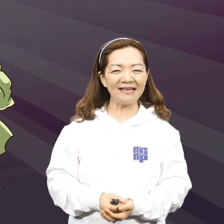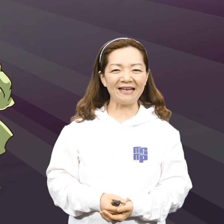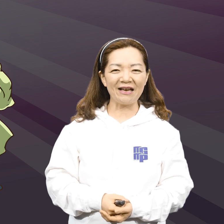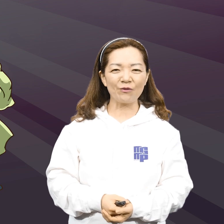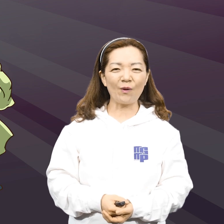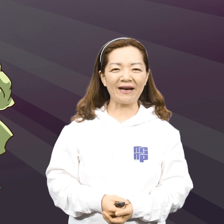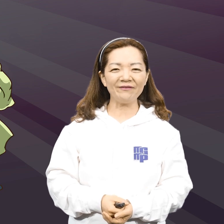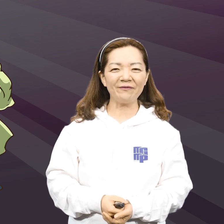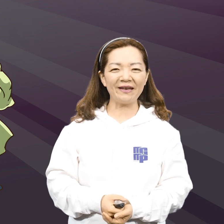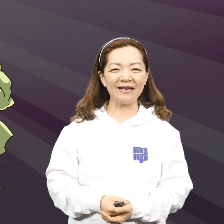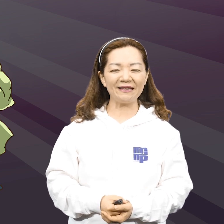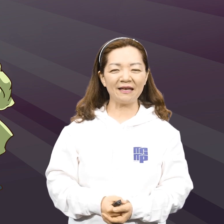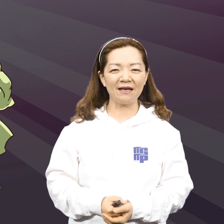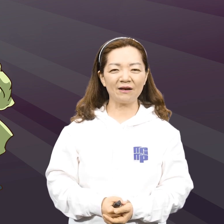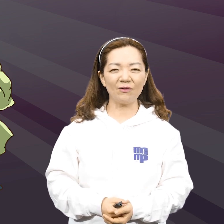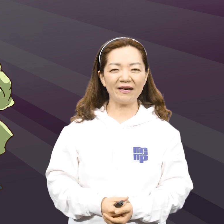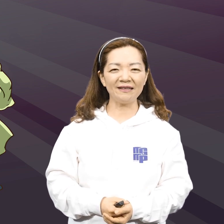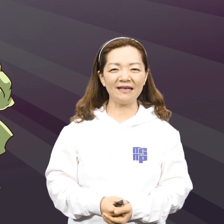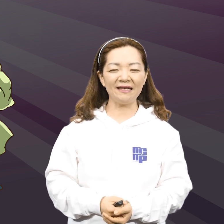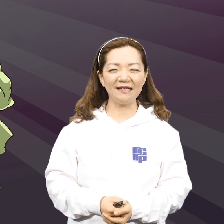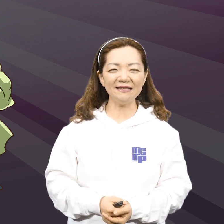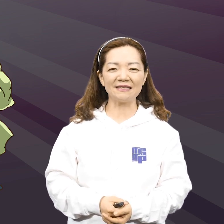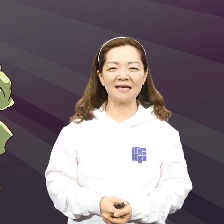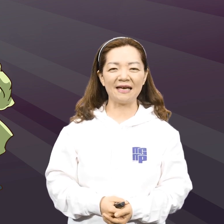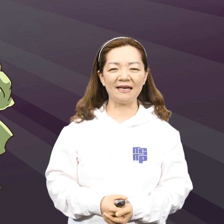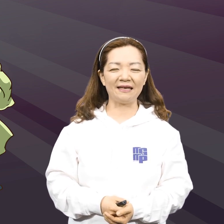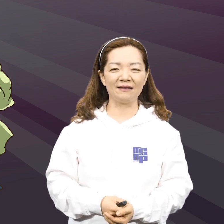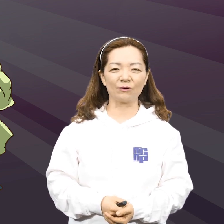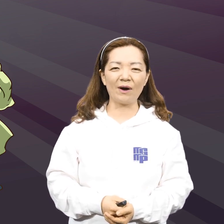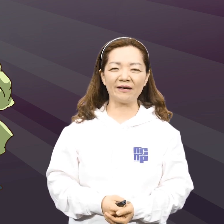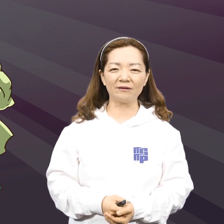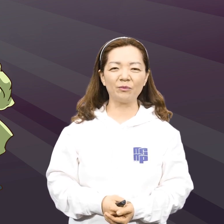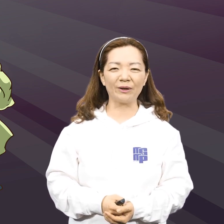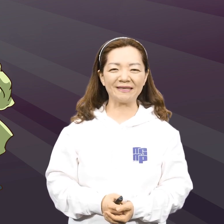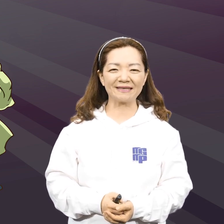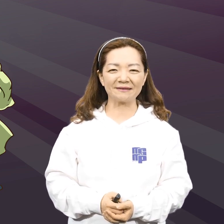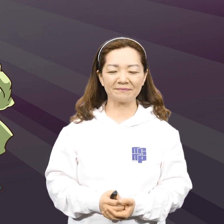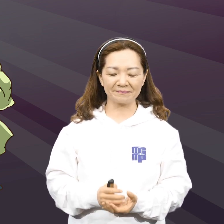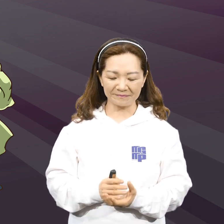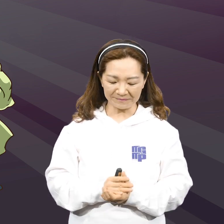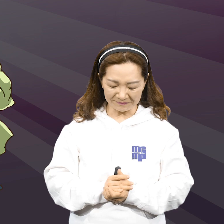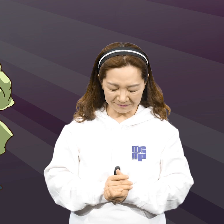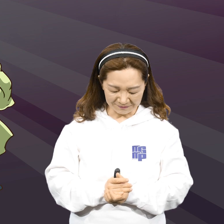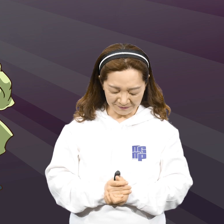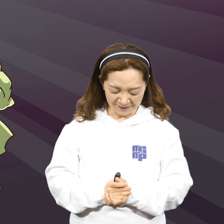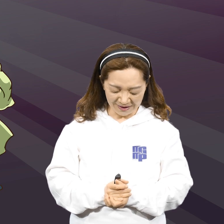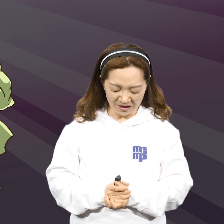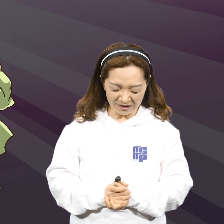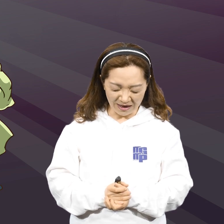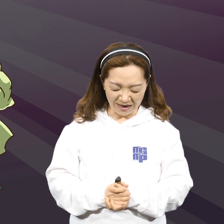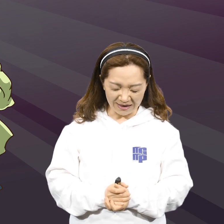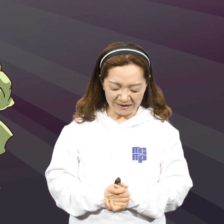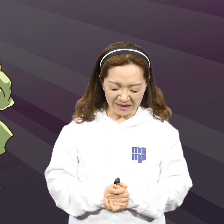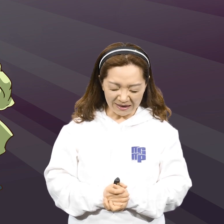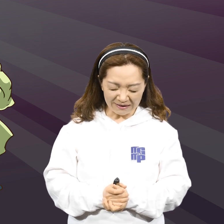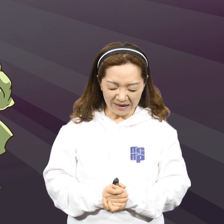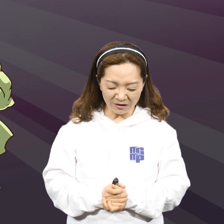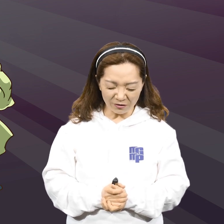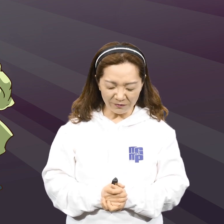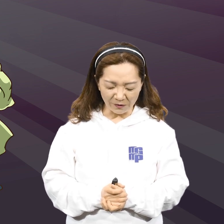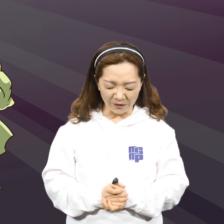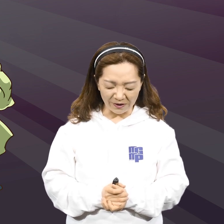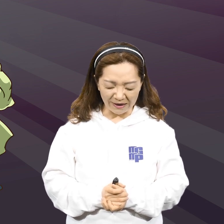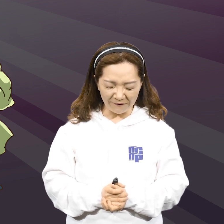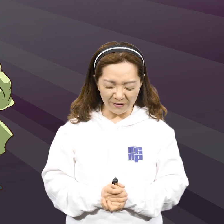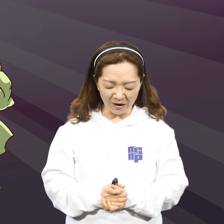pray. Quiet feet, quiet hands, and quiet voice. Dear God, thank